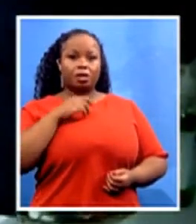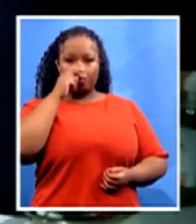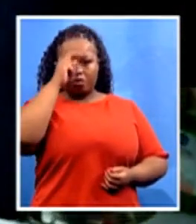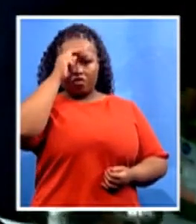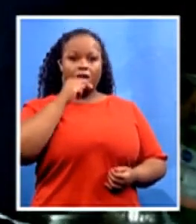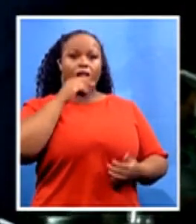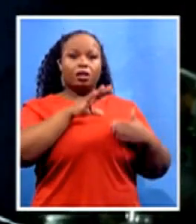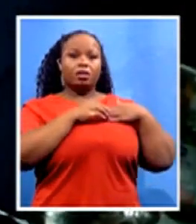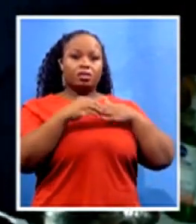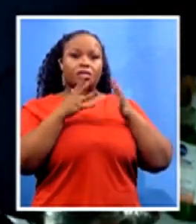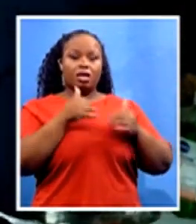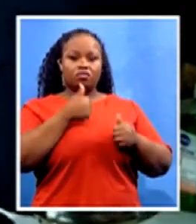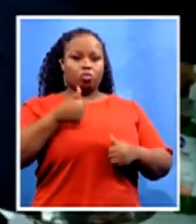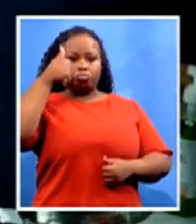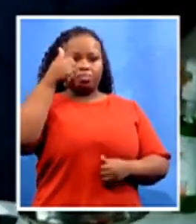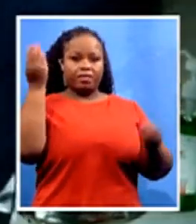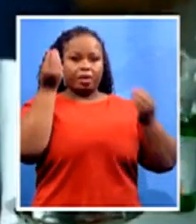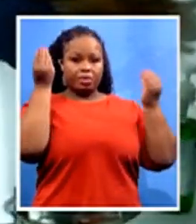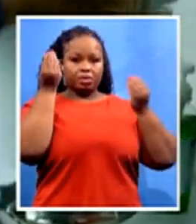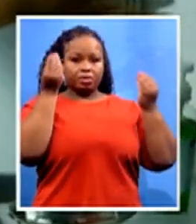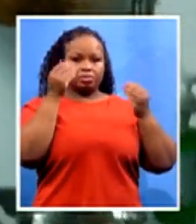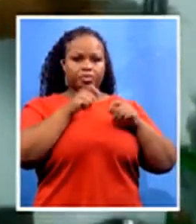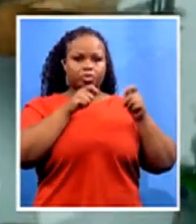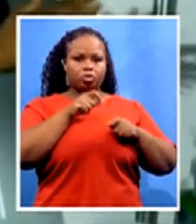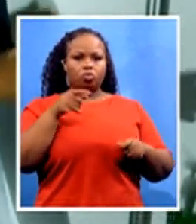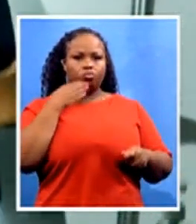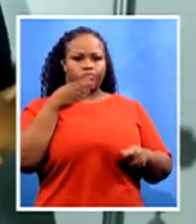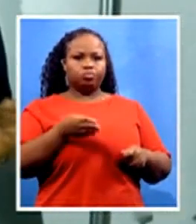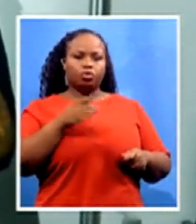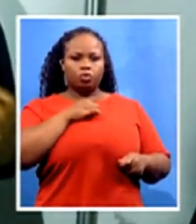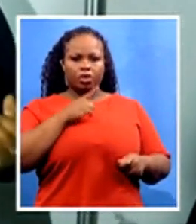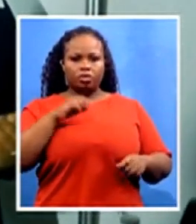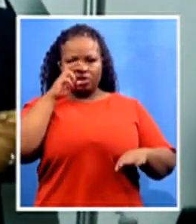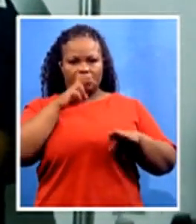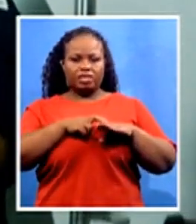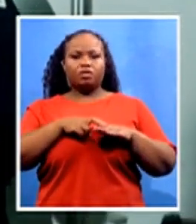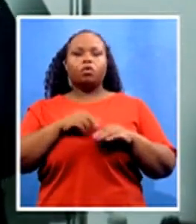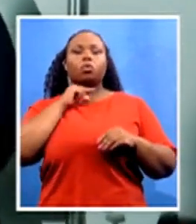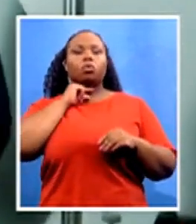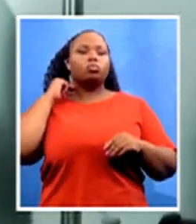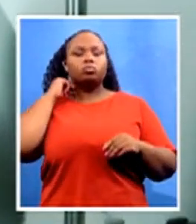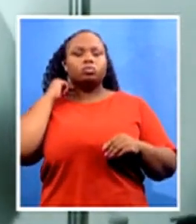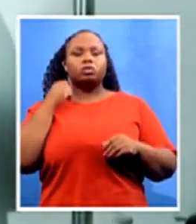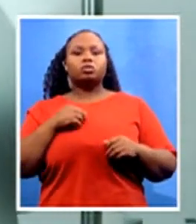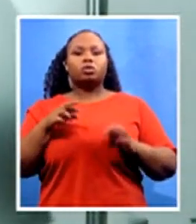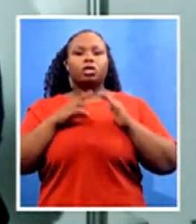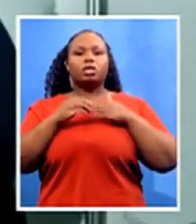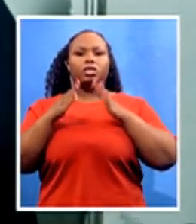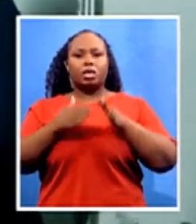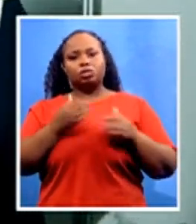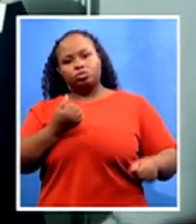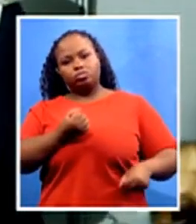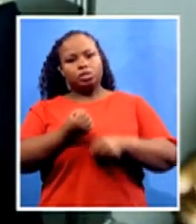of need for religious leaders to be able to indicate their support and confidence in the vaccine, and